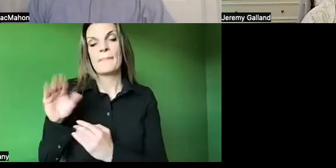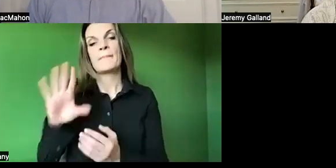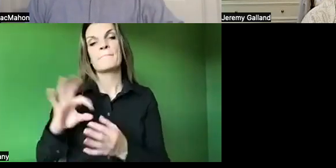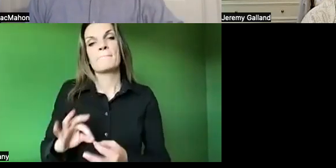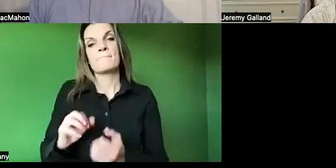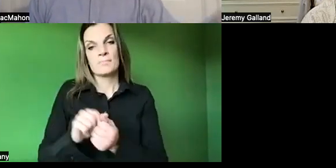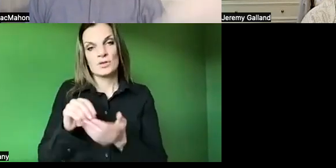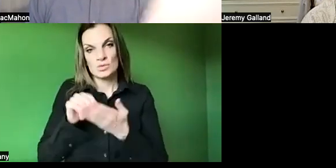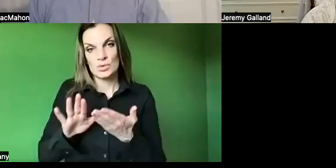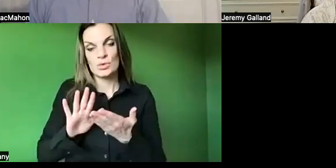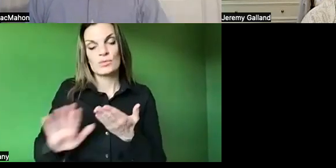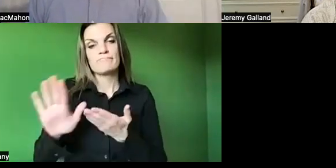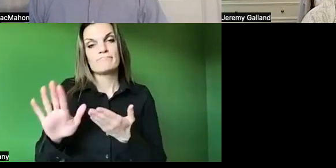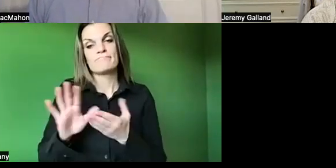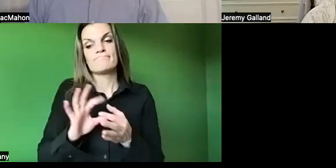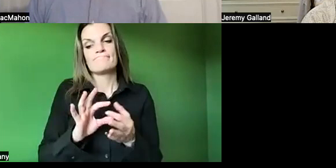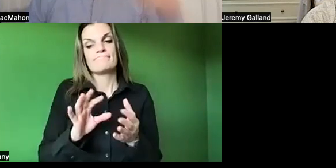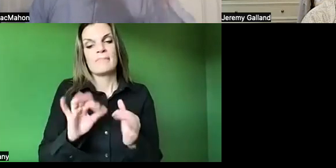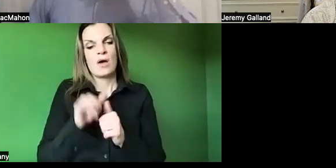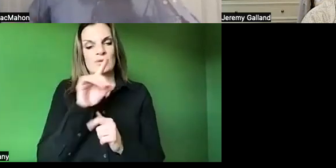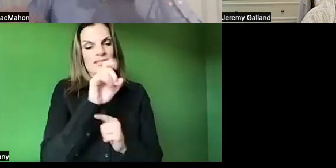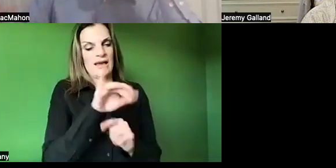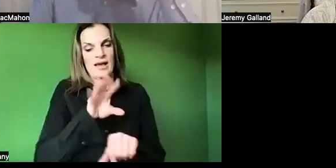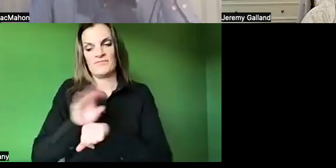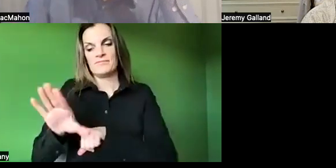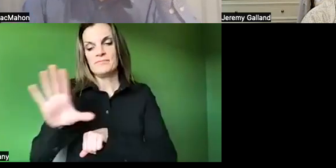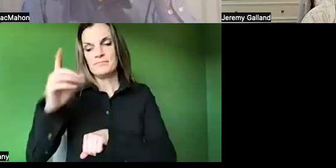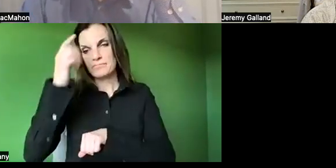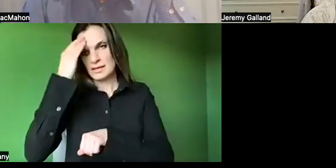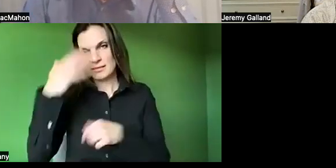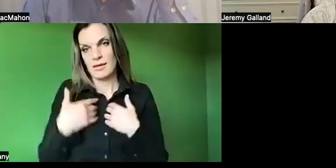with students' mental health and academic success.